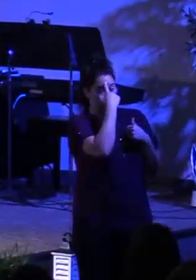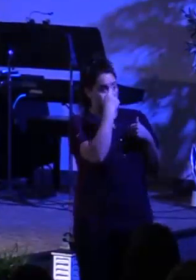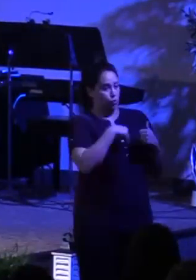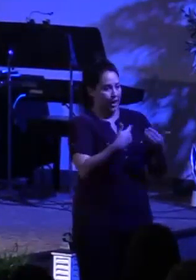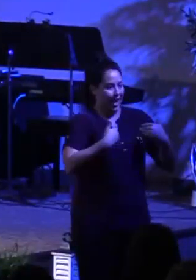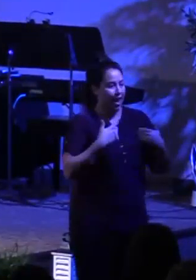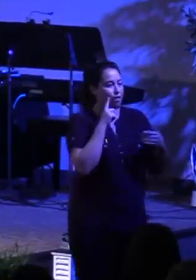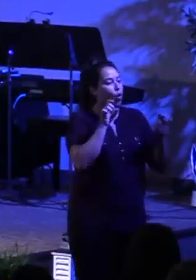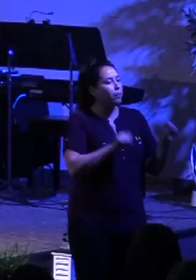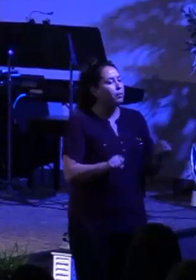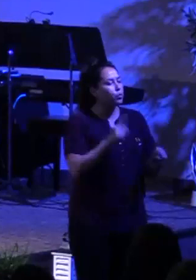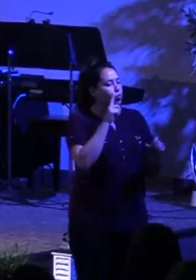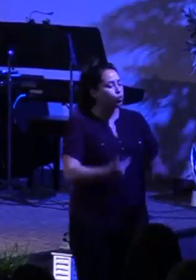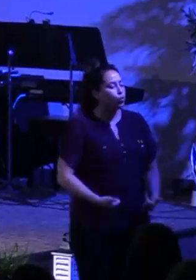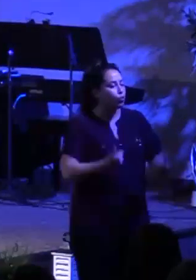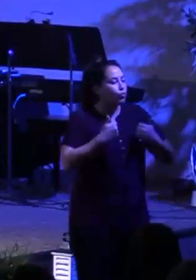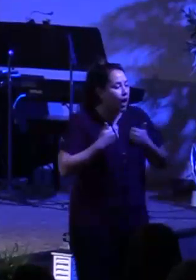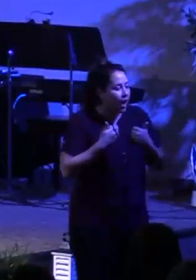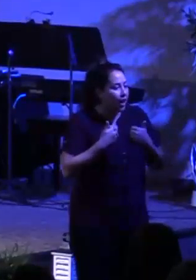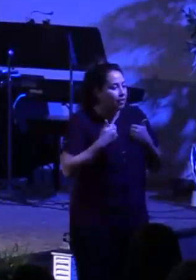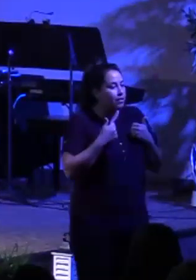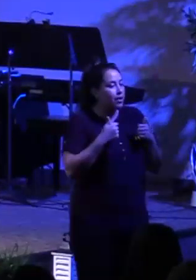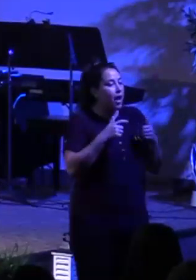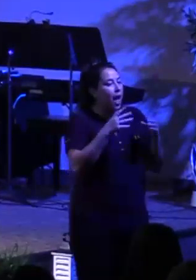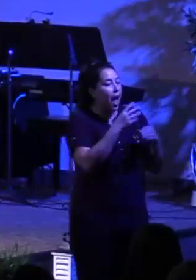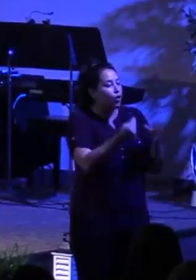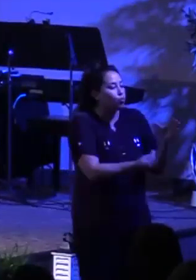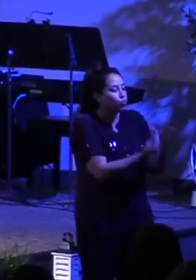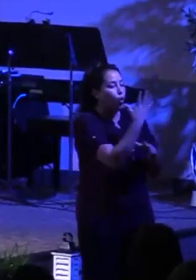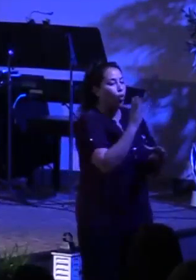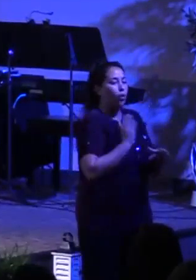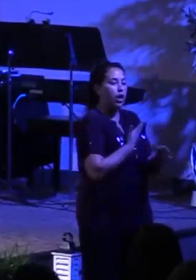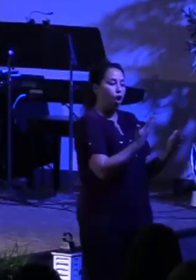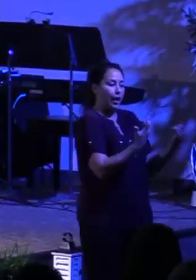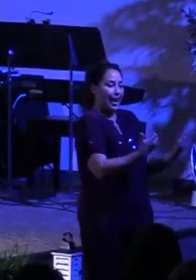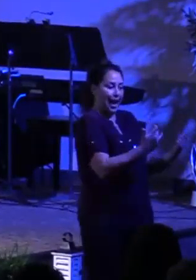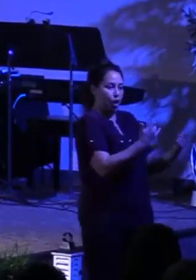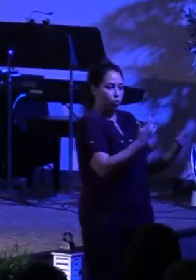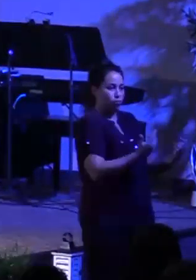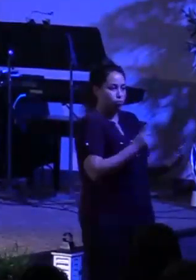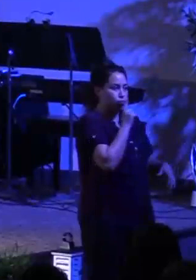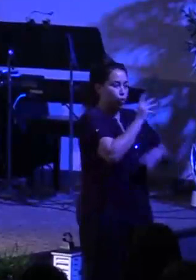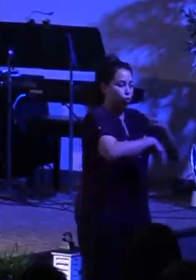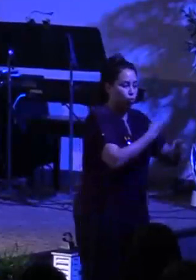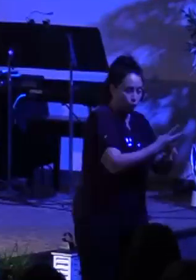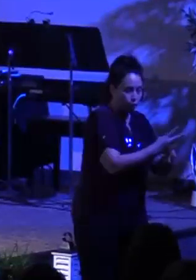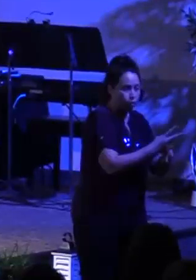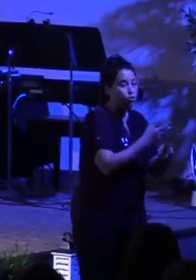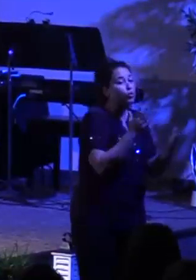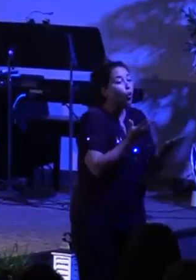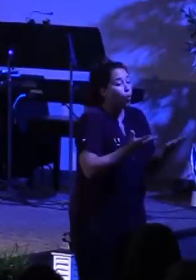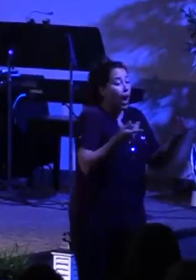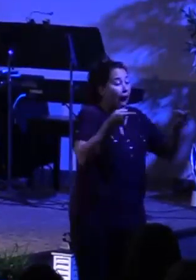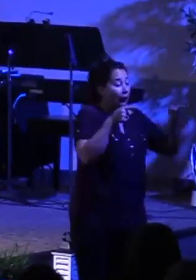not necessarily tuned up to help us thrive in the modern reality, right? Now, what happens is, we're going to talk about this some more, is that